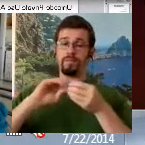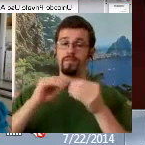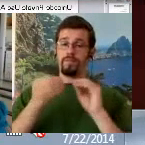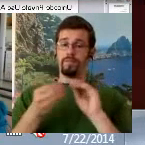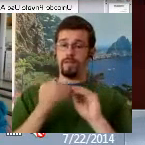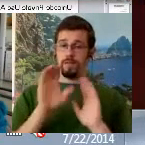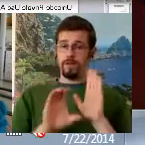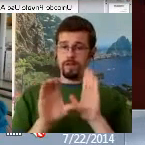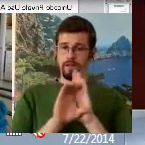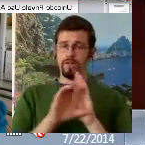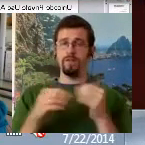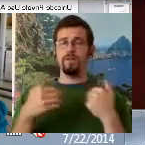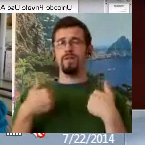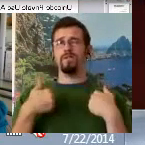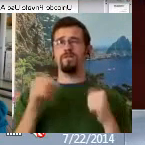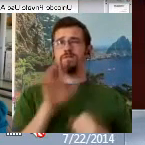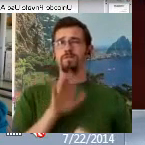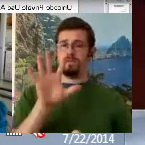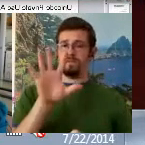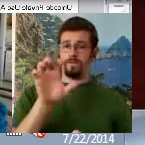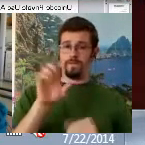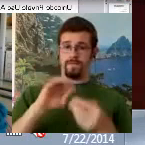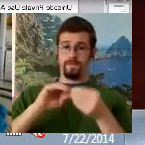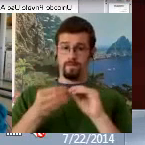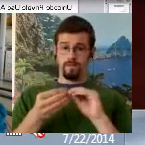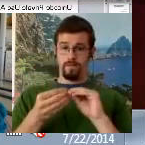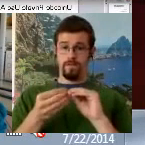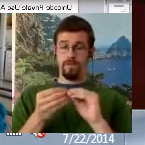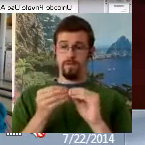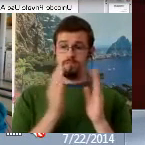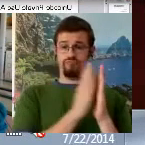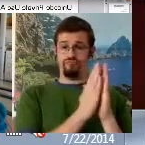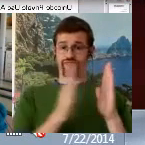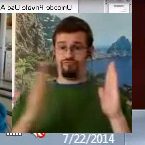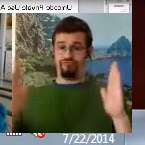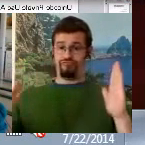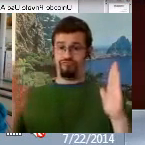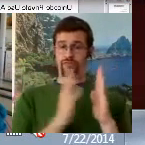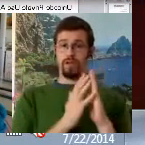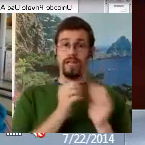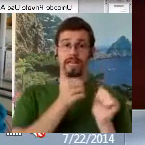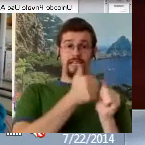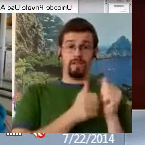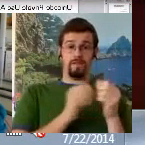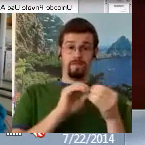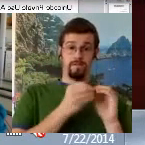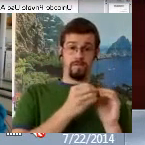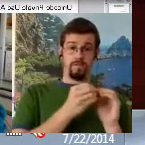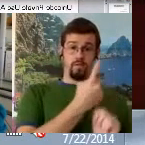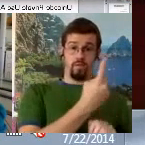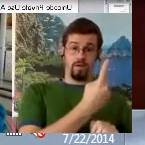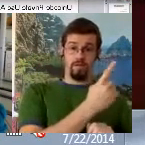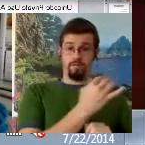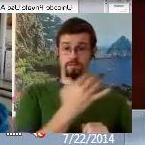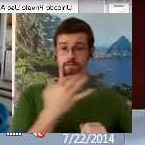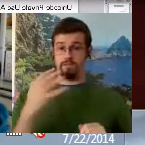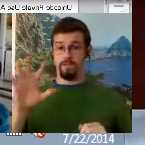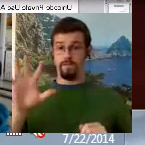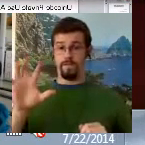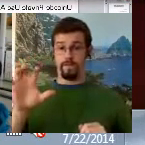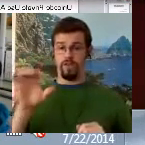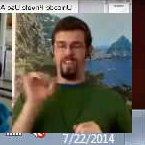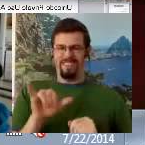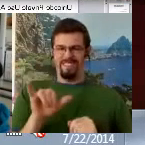is a range of 500 numbers, and each of those numbers between 0 and 500 is a character in itself,